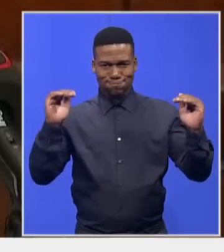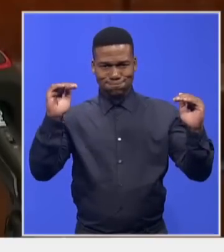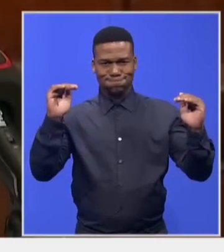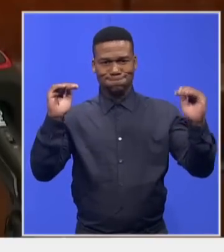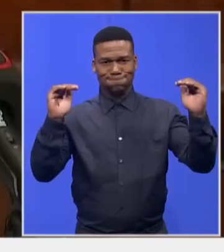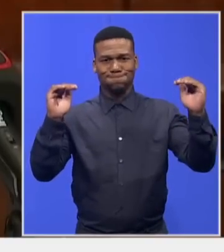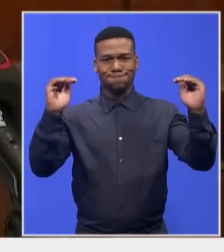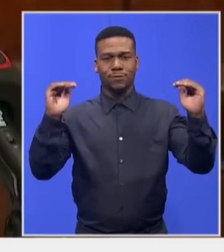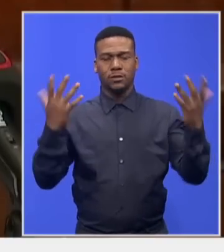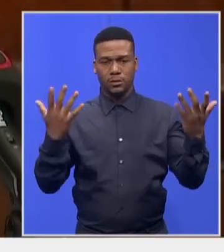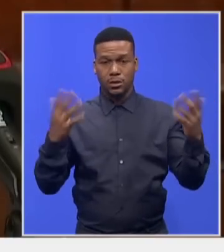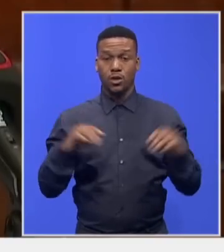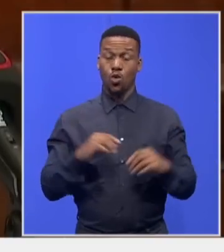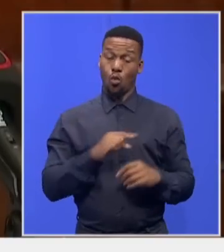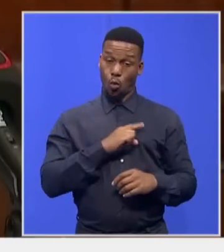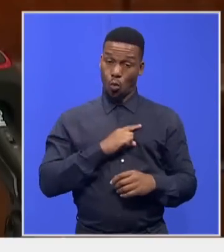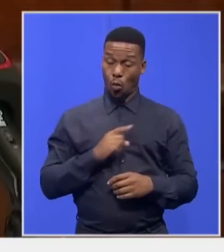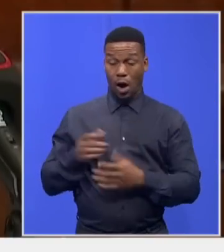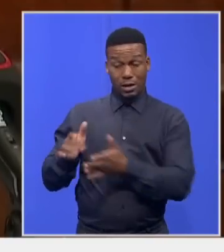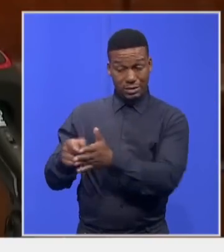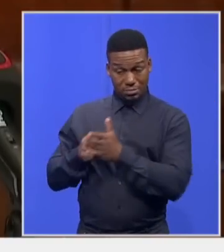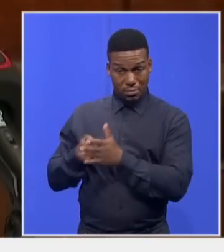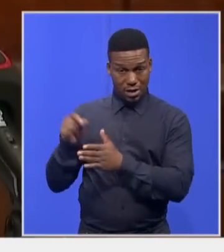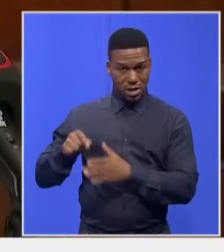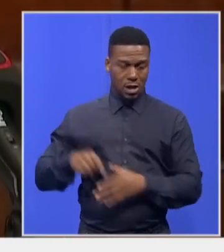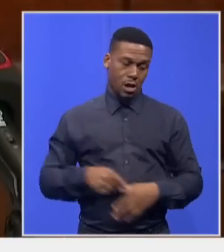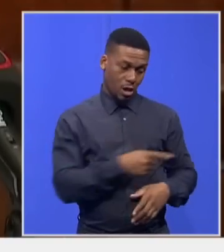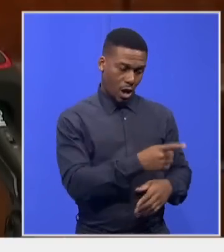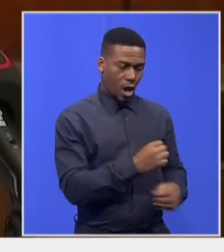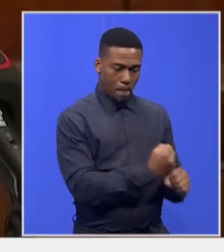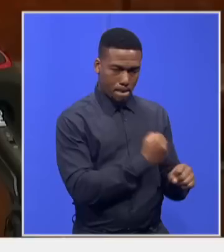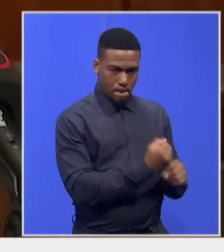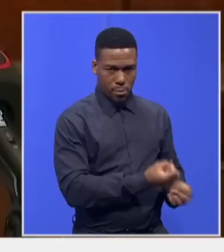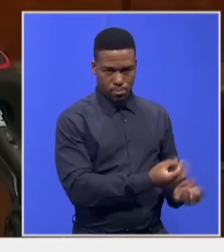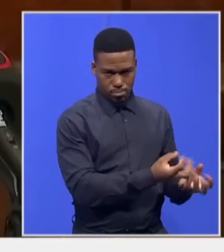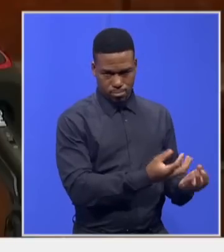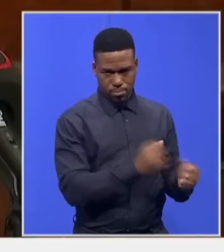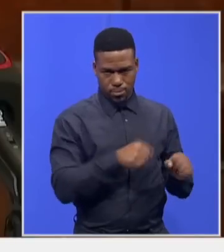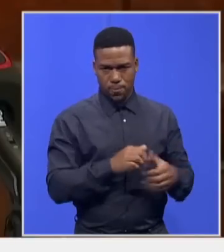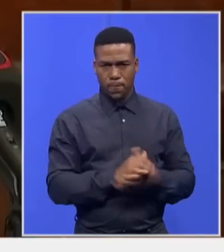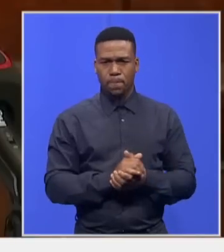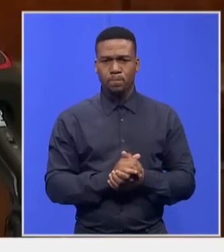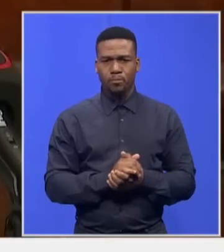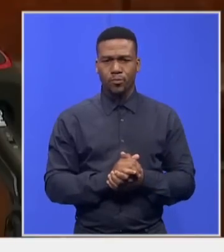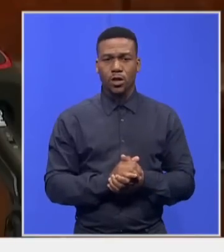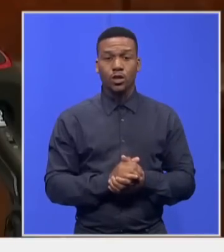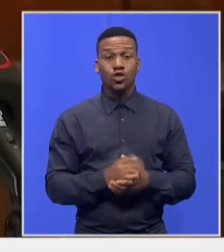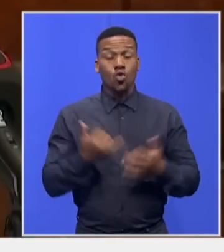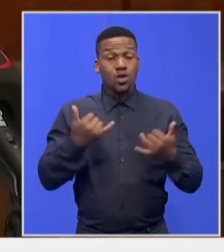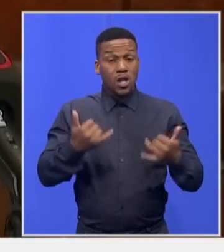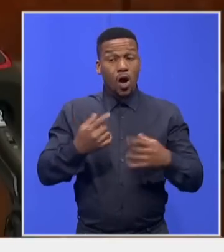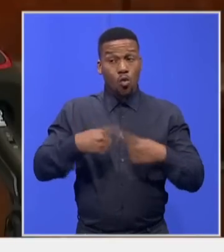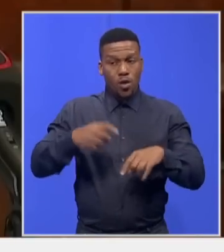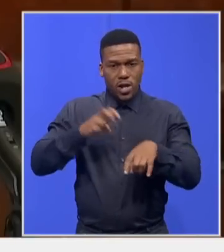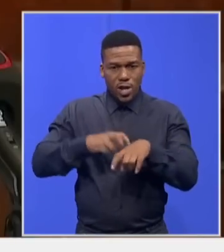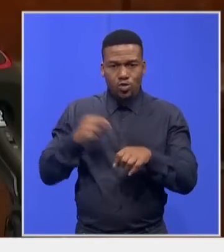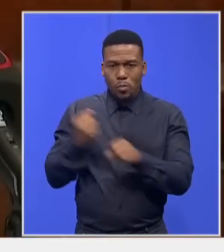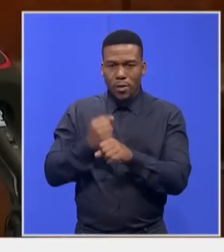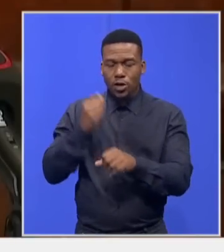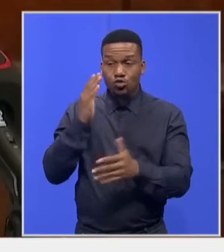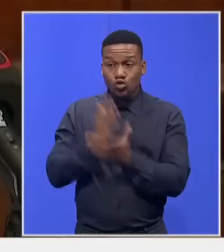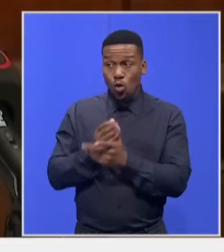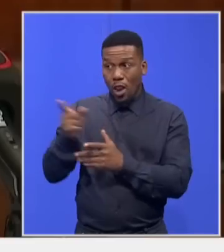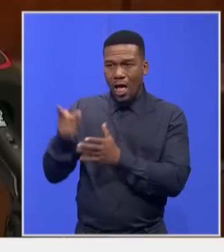demand. And then the second option that you can do is to ensure that we bring down this demand. And we know that the